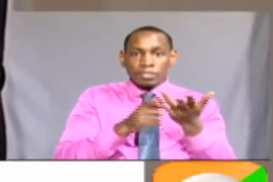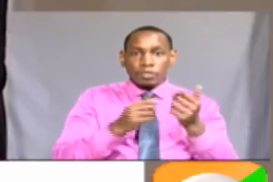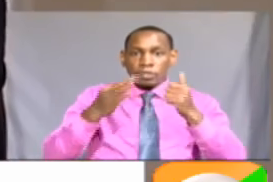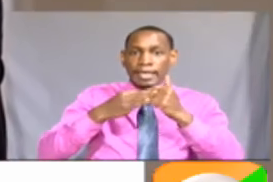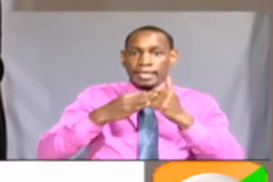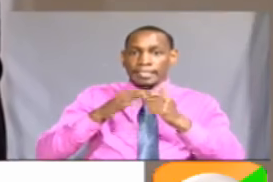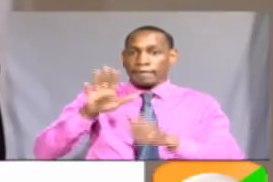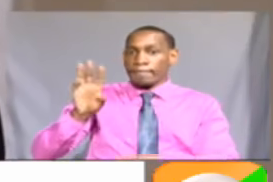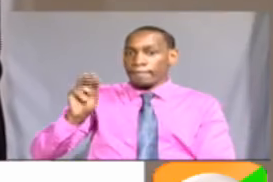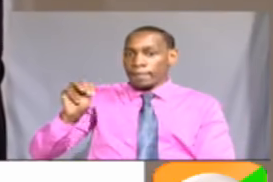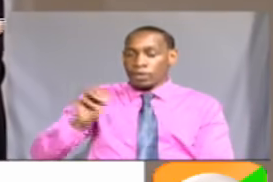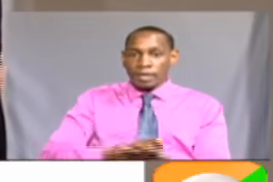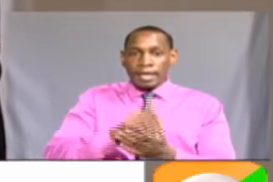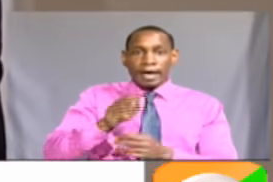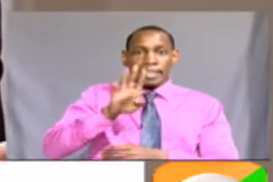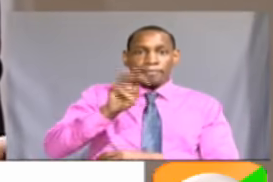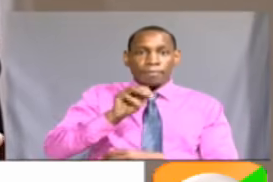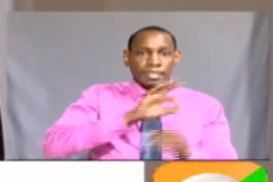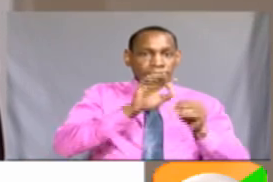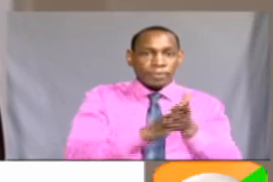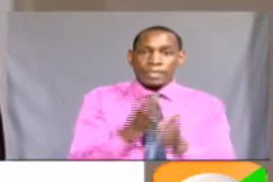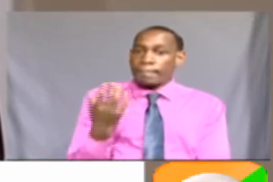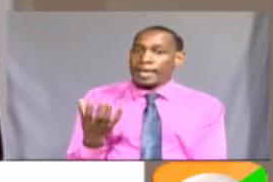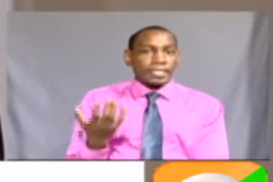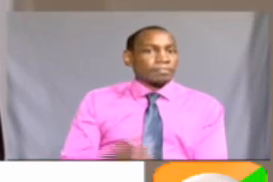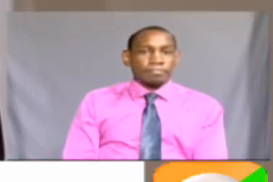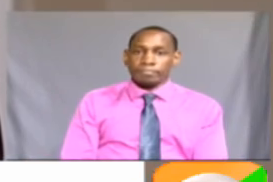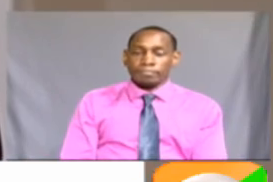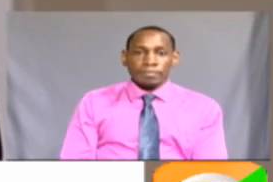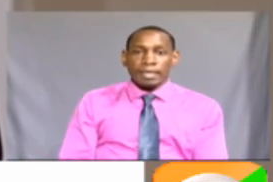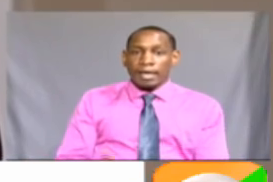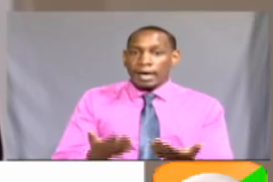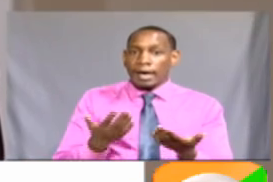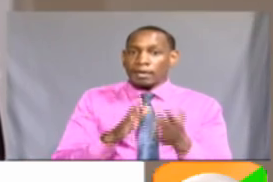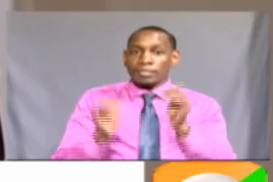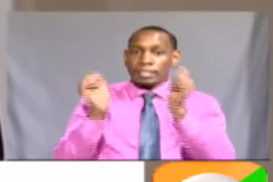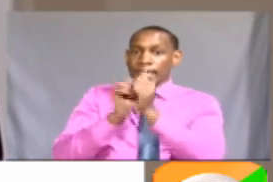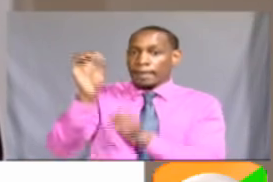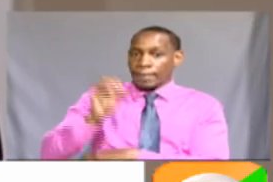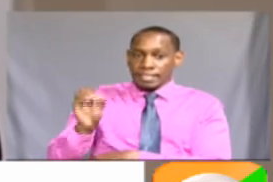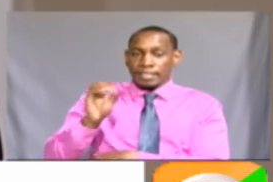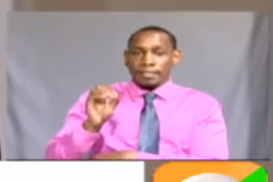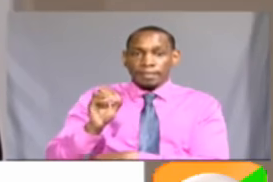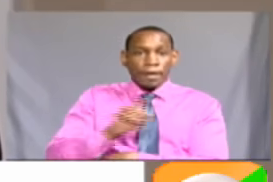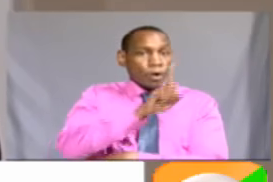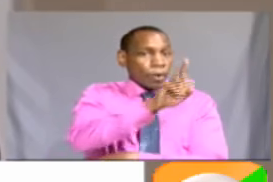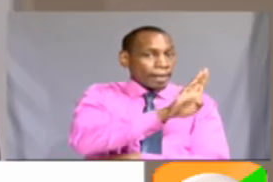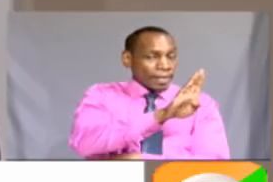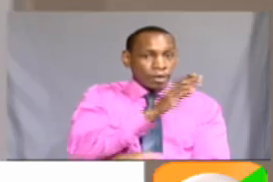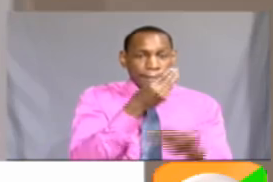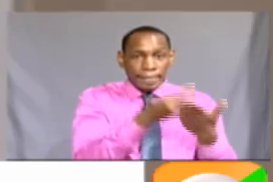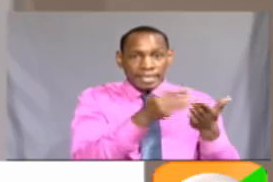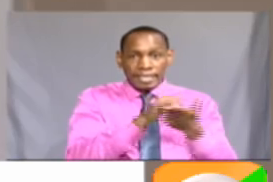million already. What are then the another 4 million shillings on tea and snacks. You're heading to 10% of the 1 billion